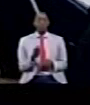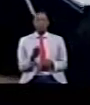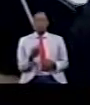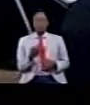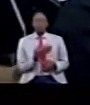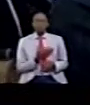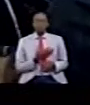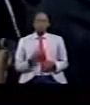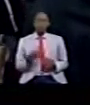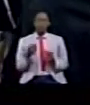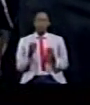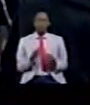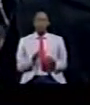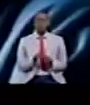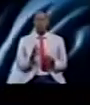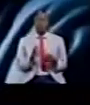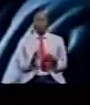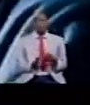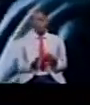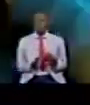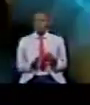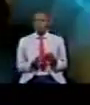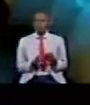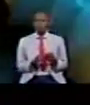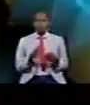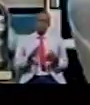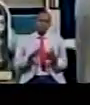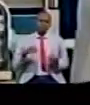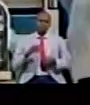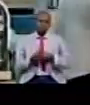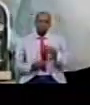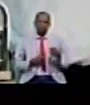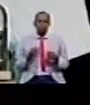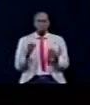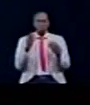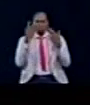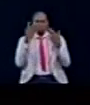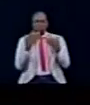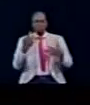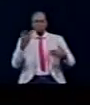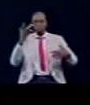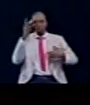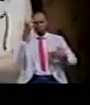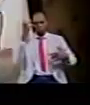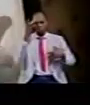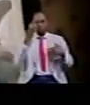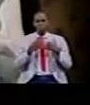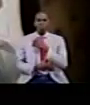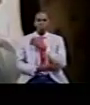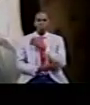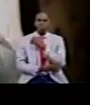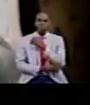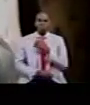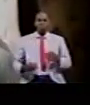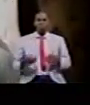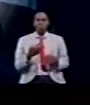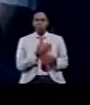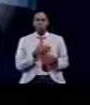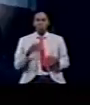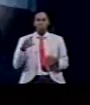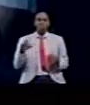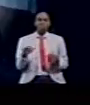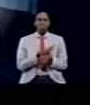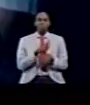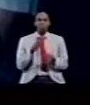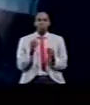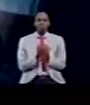wonder. Our family will be wonder to many. Our children will be signs and wonder to their equal, to their